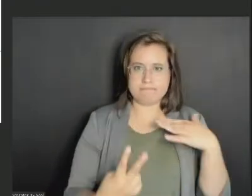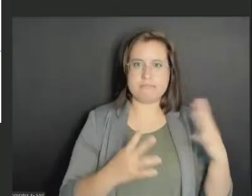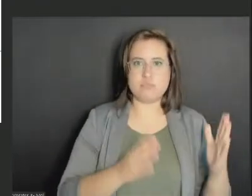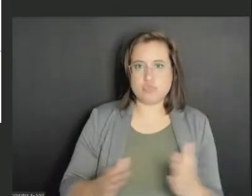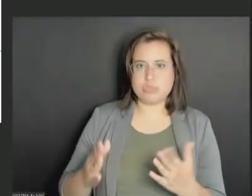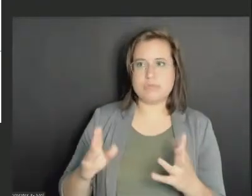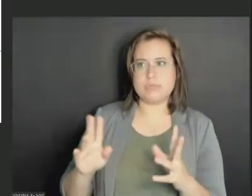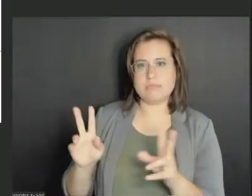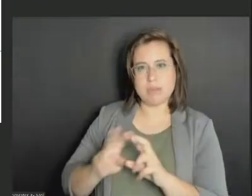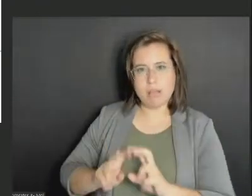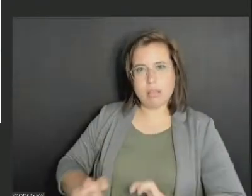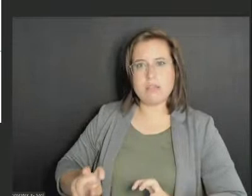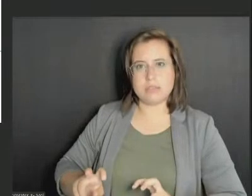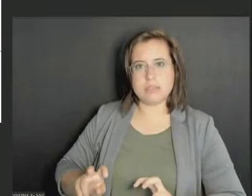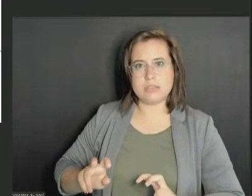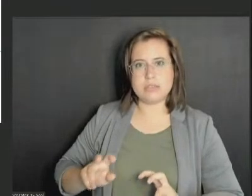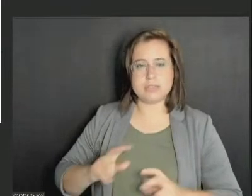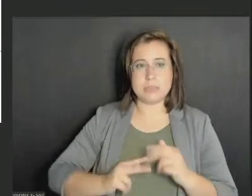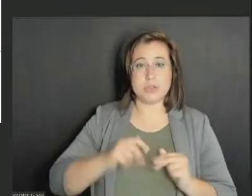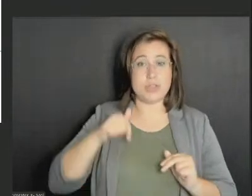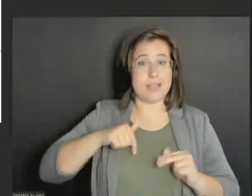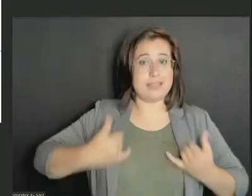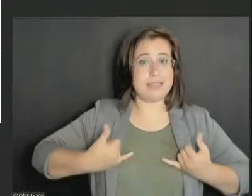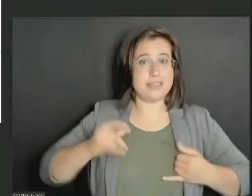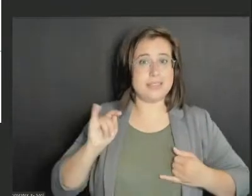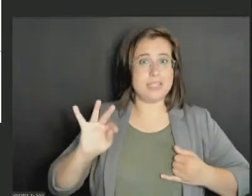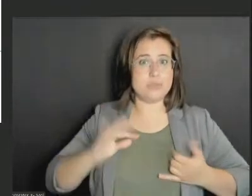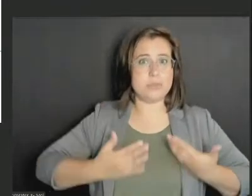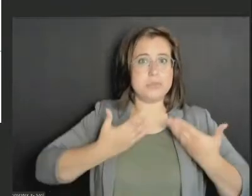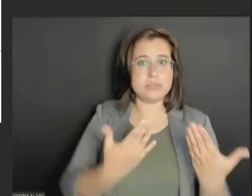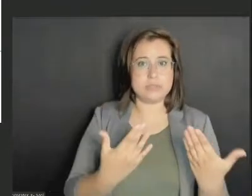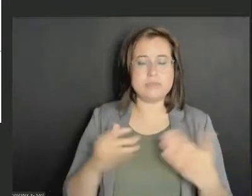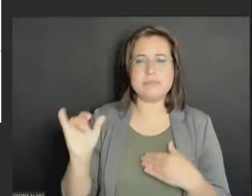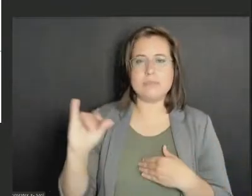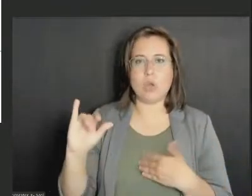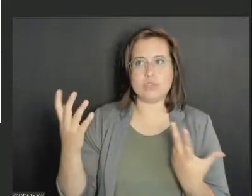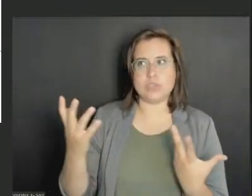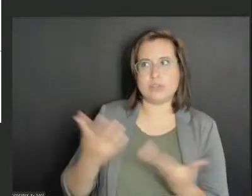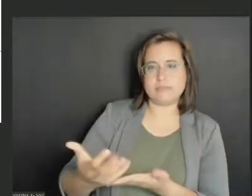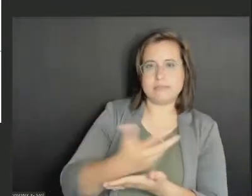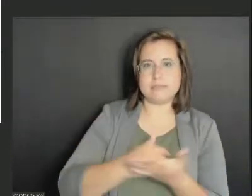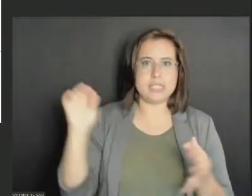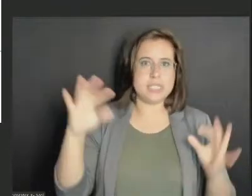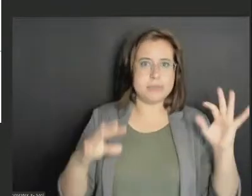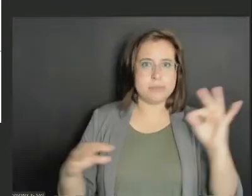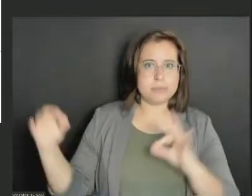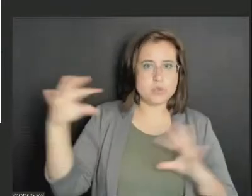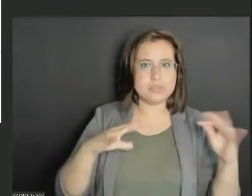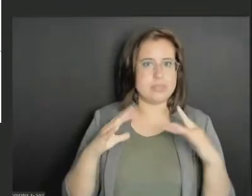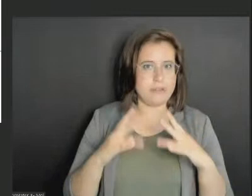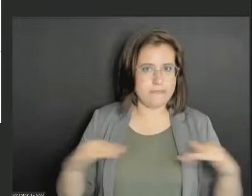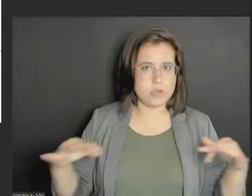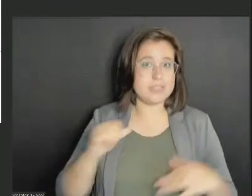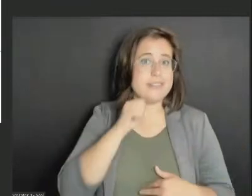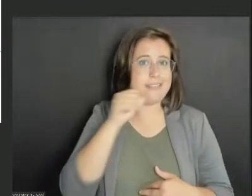this task force's recommendations, as well as seeking input from a variety of diverse non-governmental